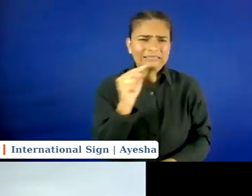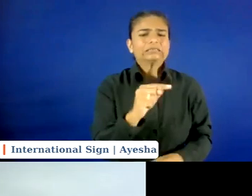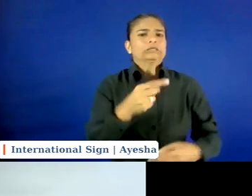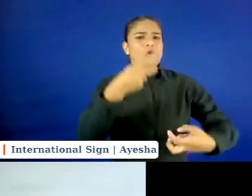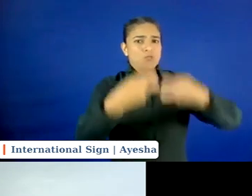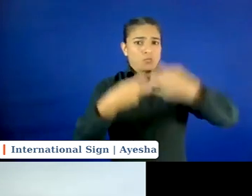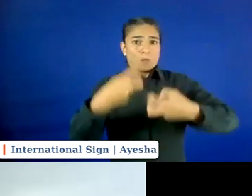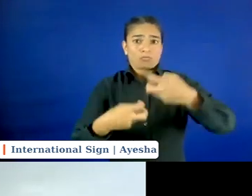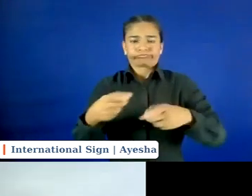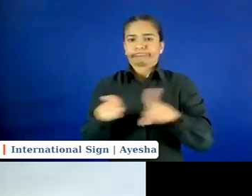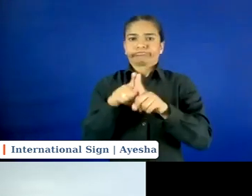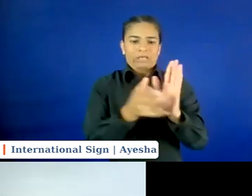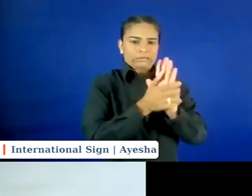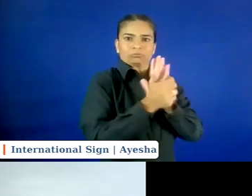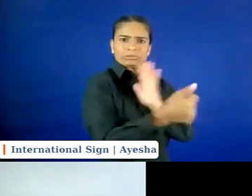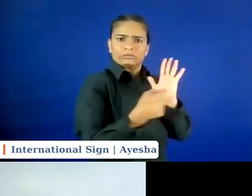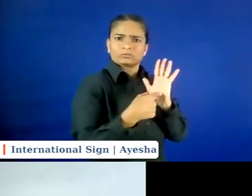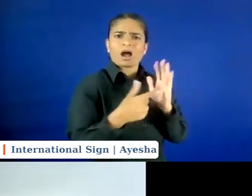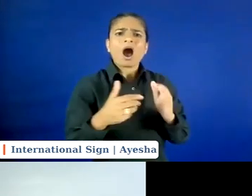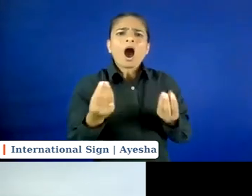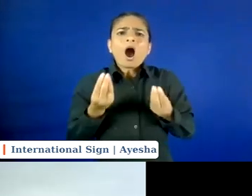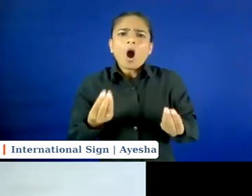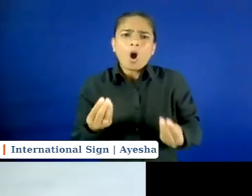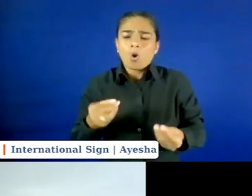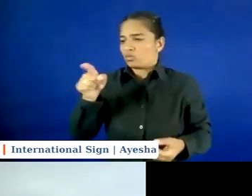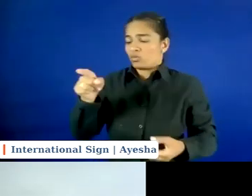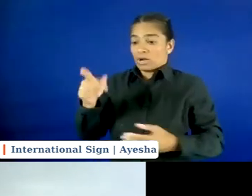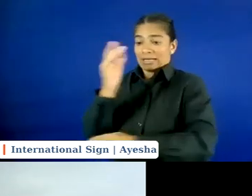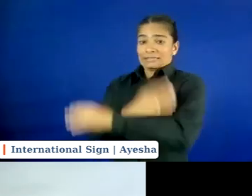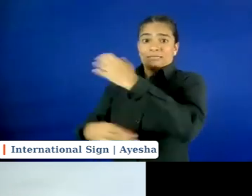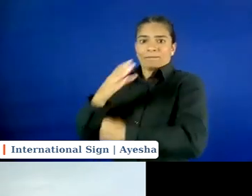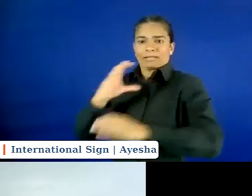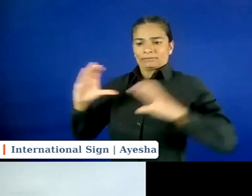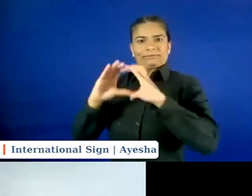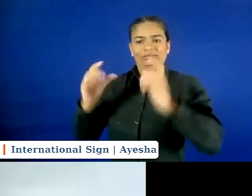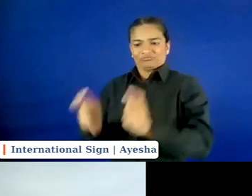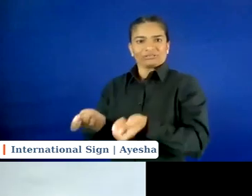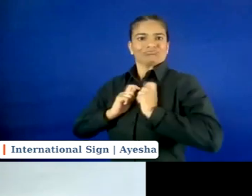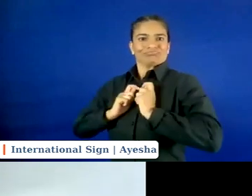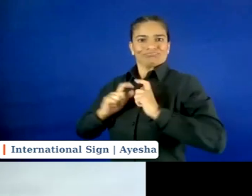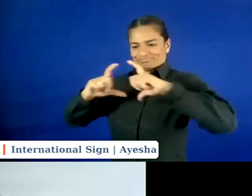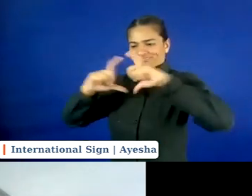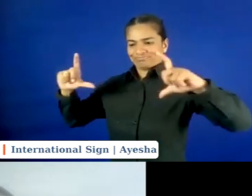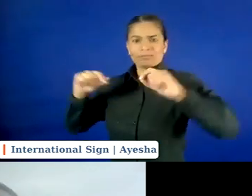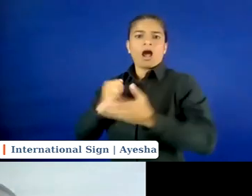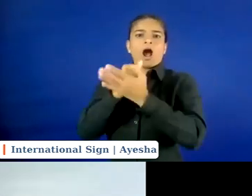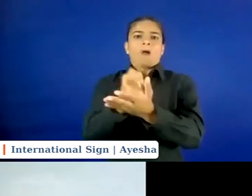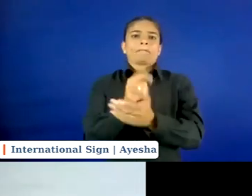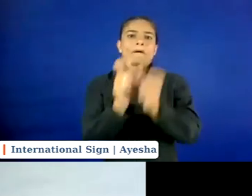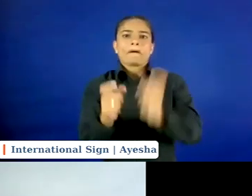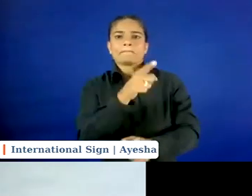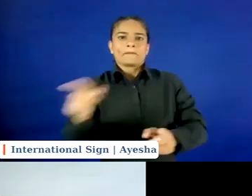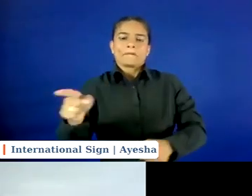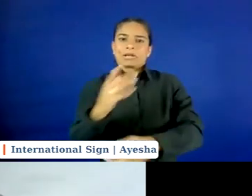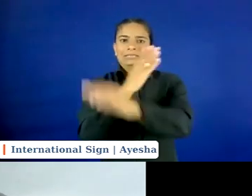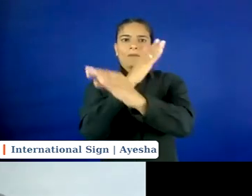Zambia helped address this concern? Oh, thank you. In fact, I would say that